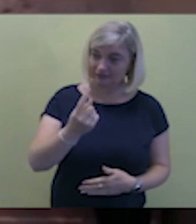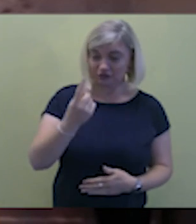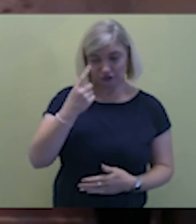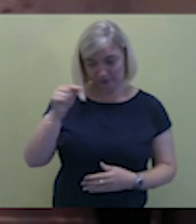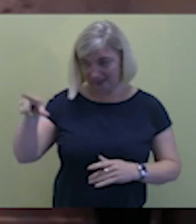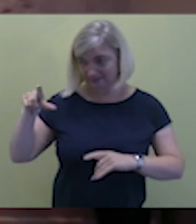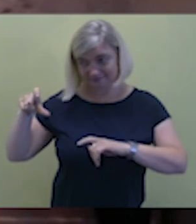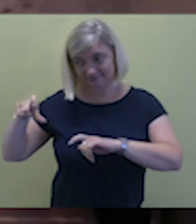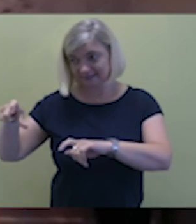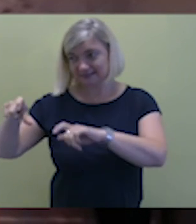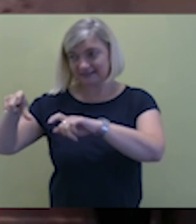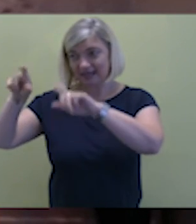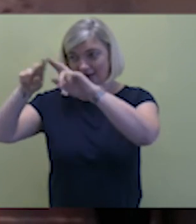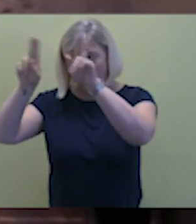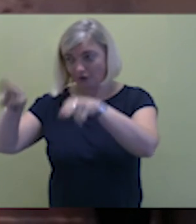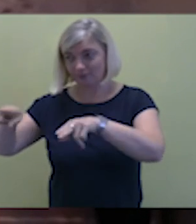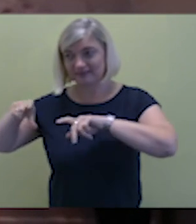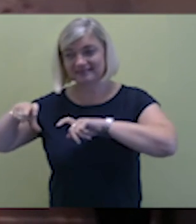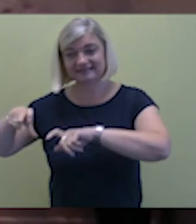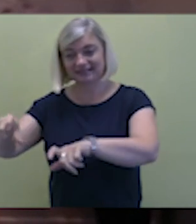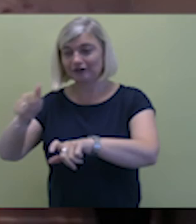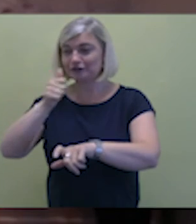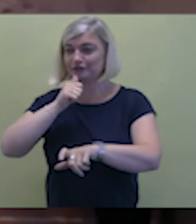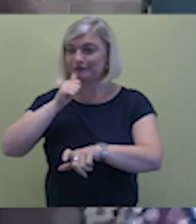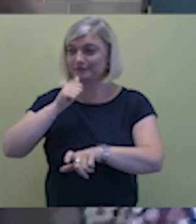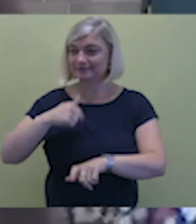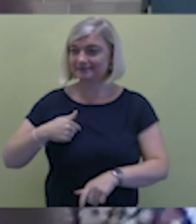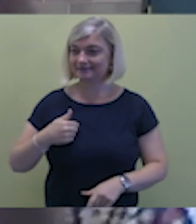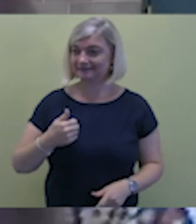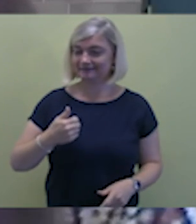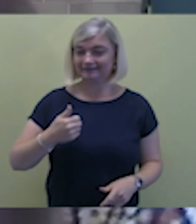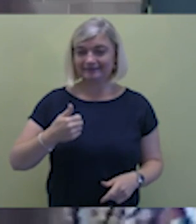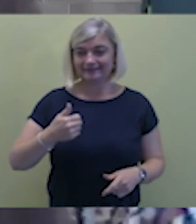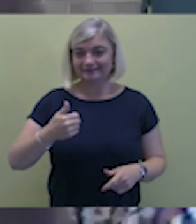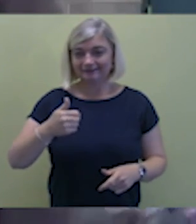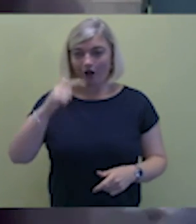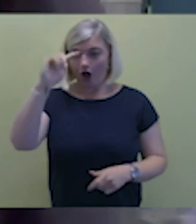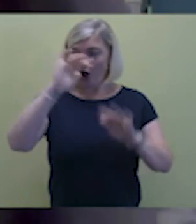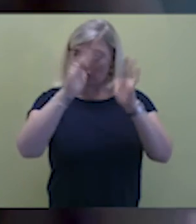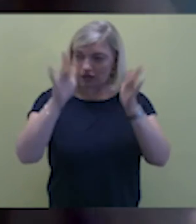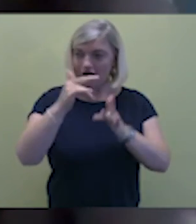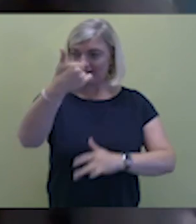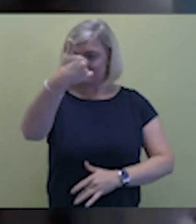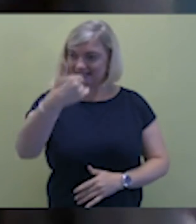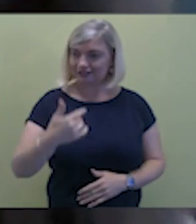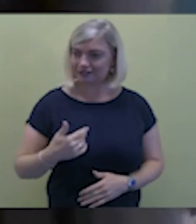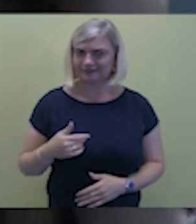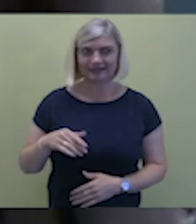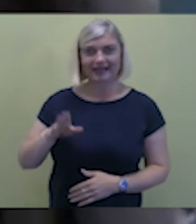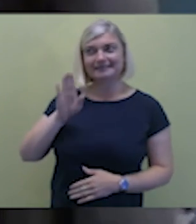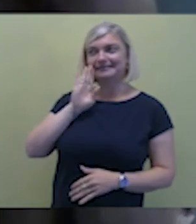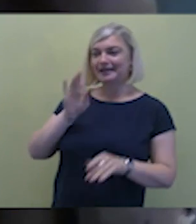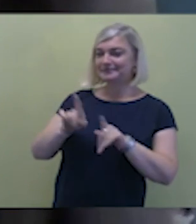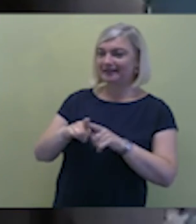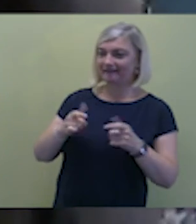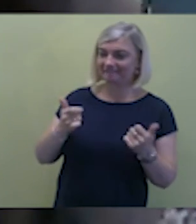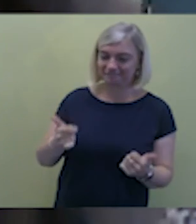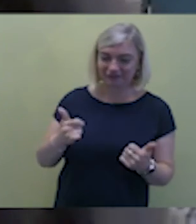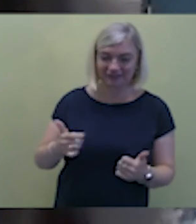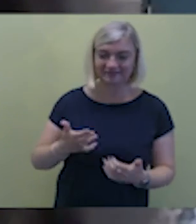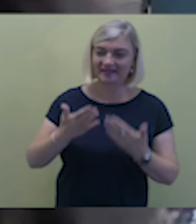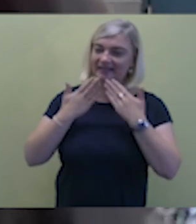really is a great idea for them to keep doing that. They sound really fun. I want to be in some of these sessions. They sound